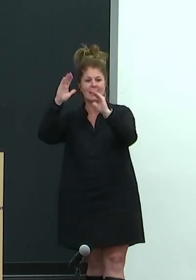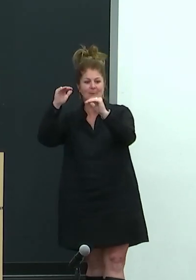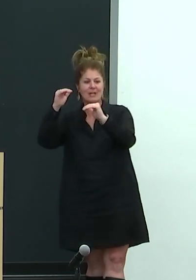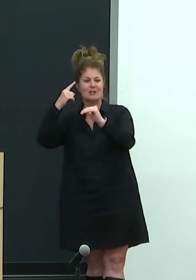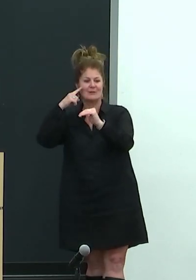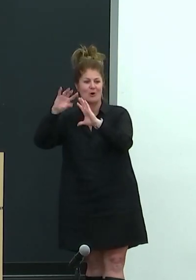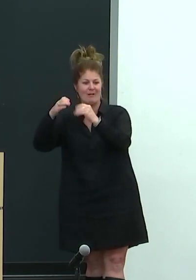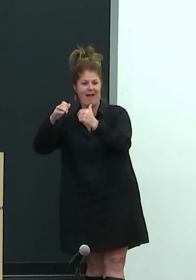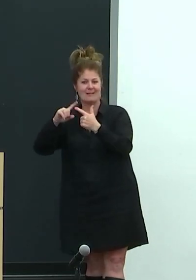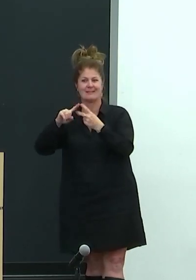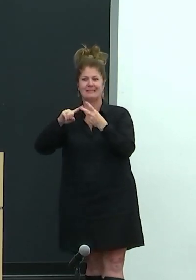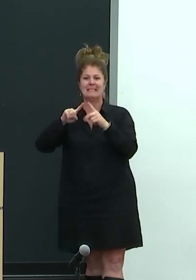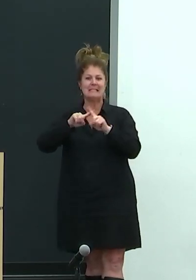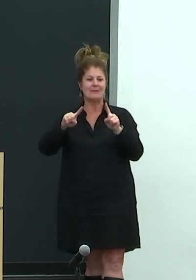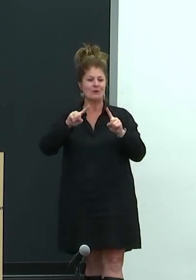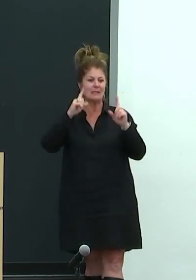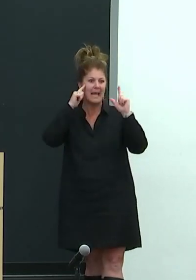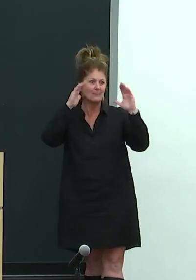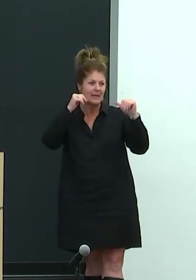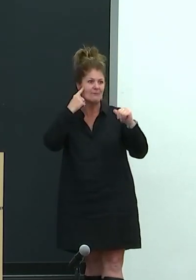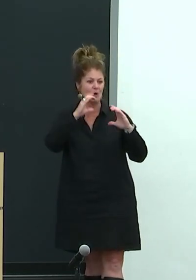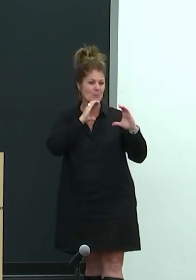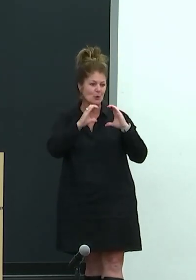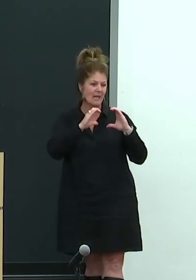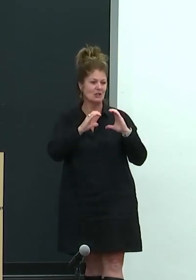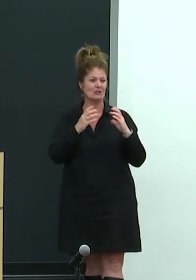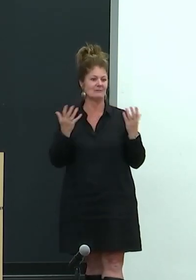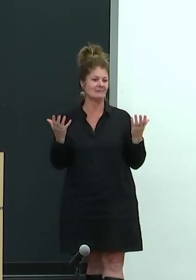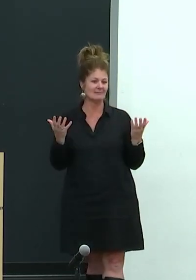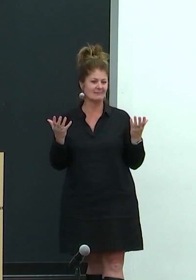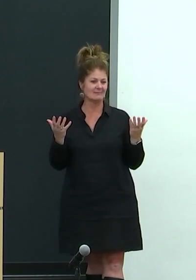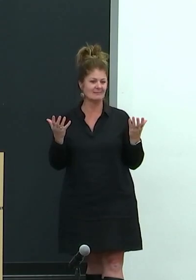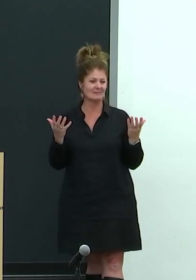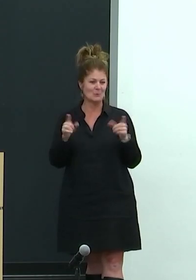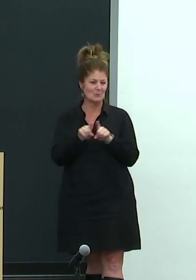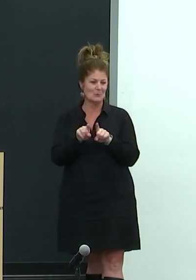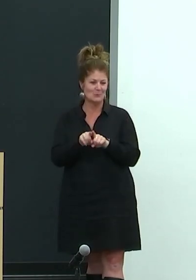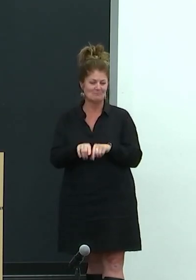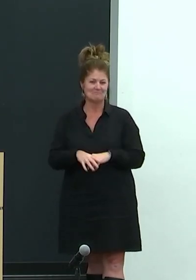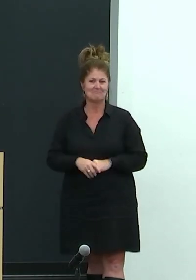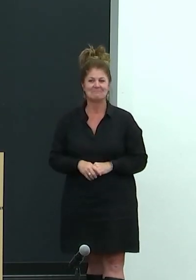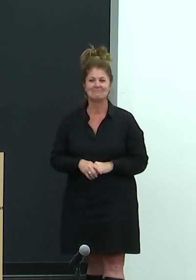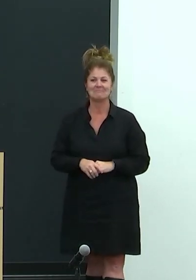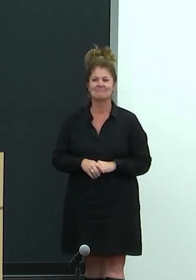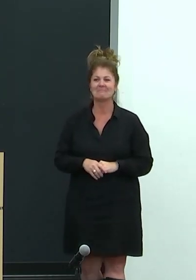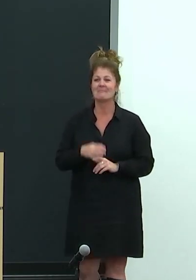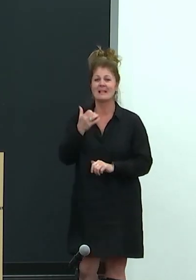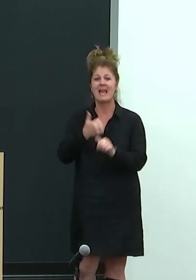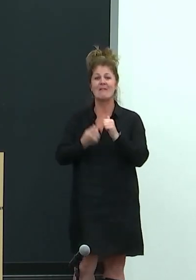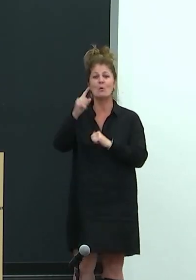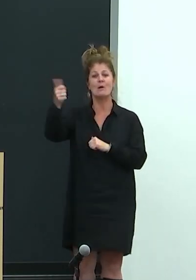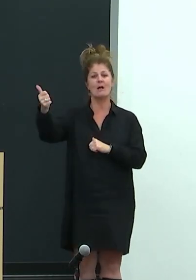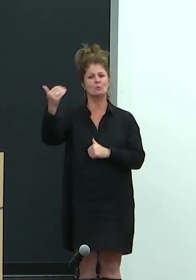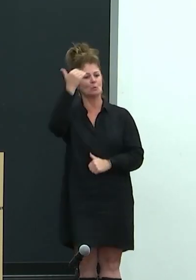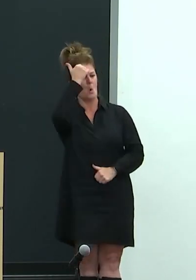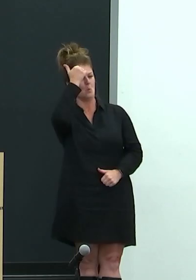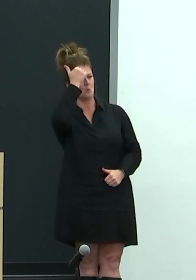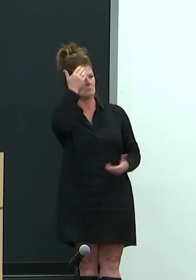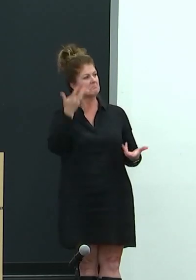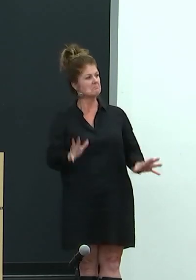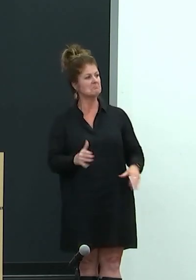and communications, often unwritten. Everybody else just seems to know these.